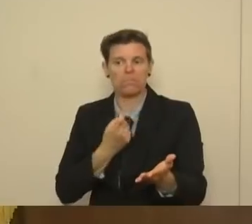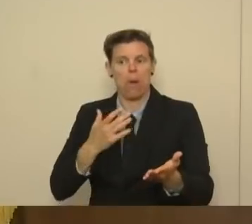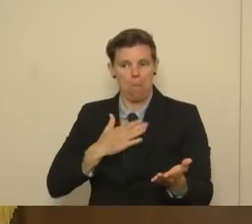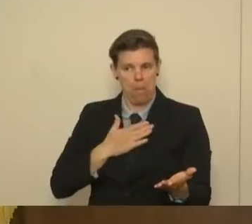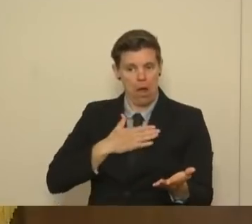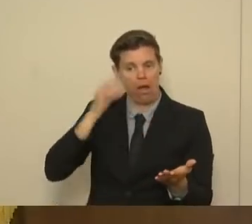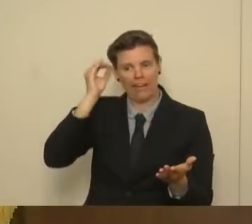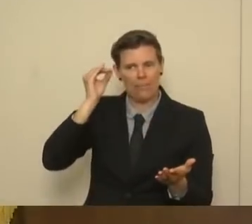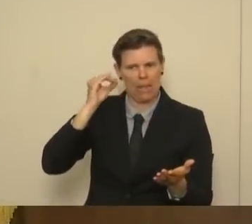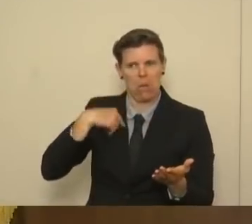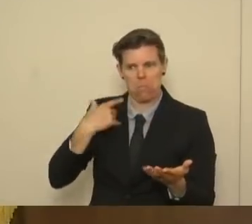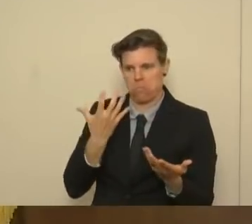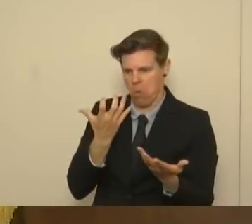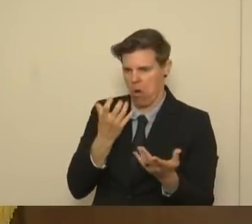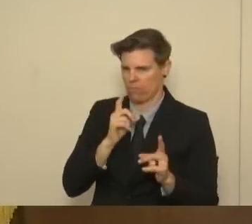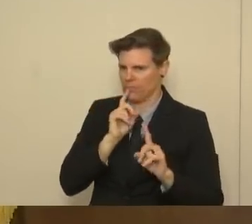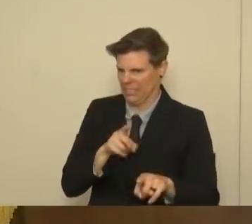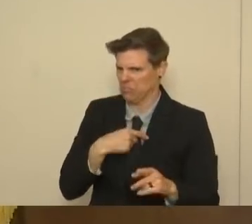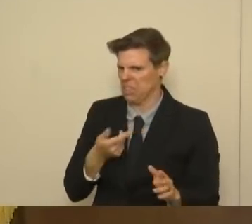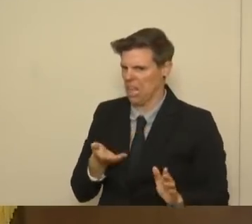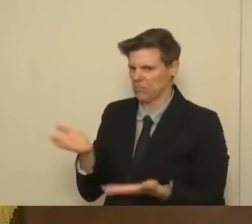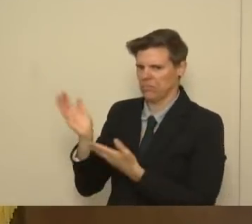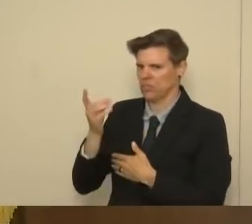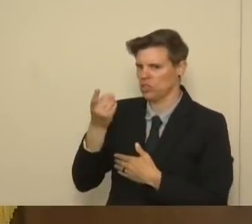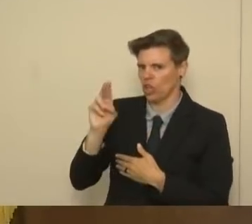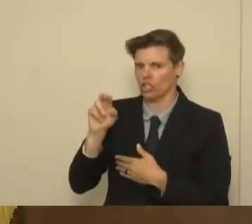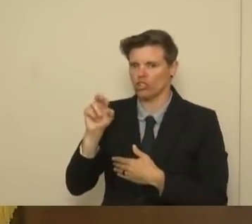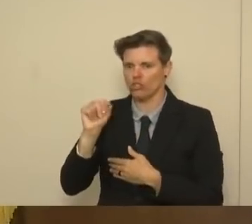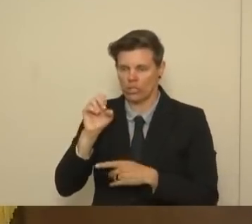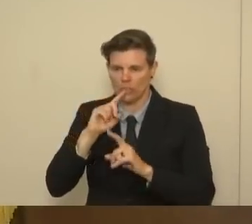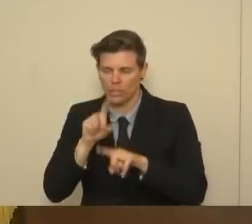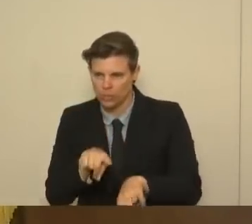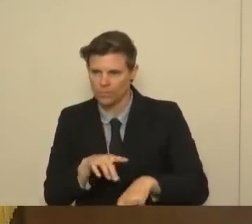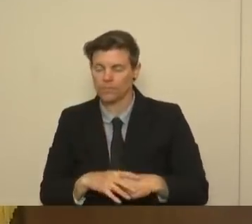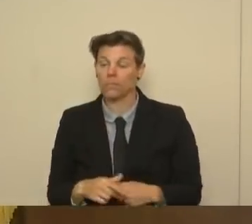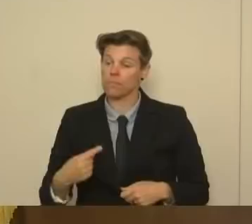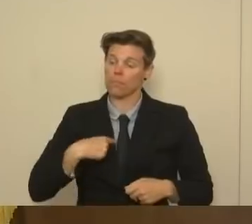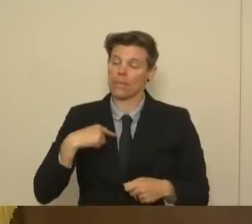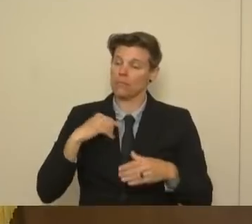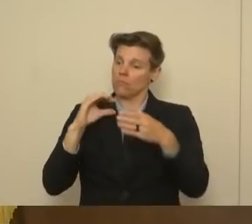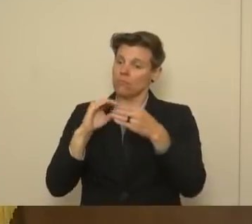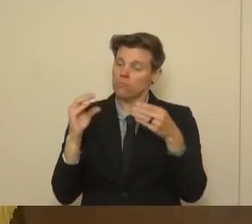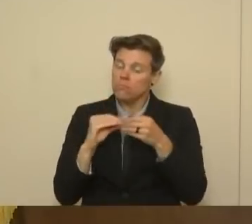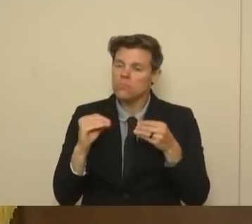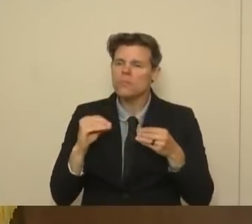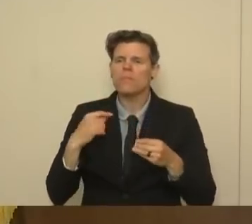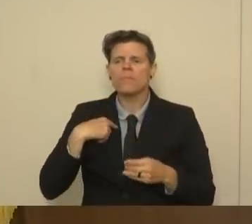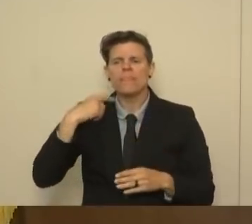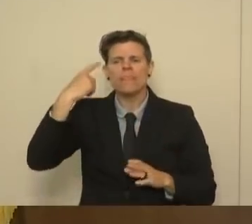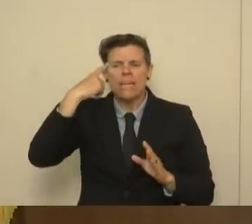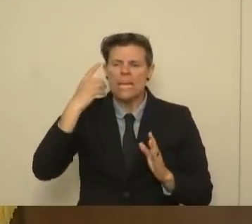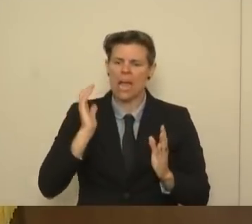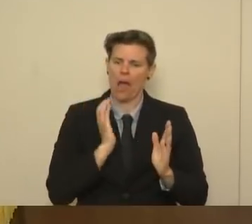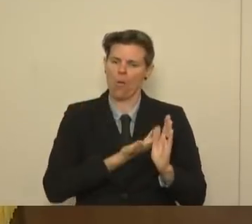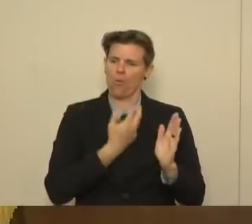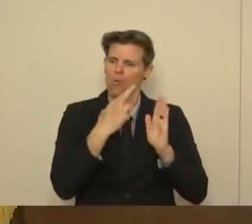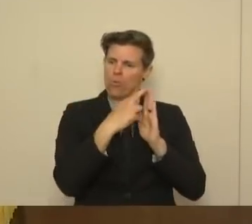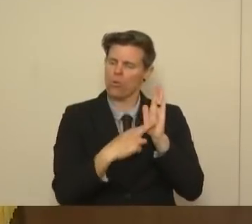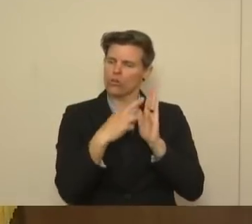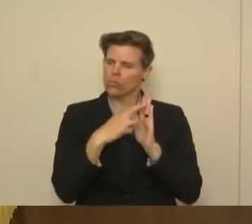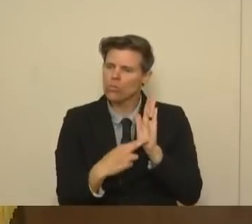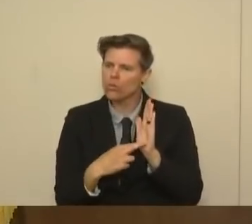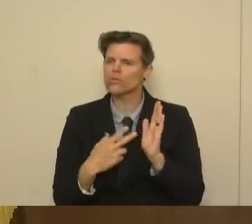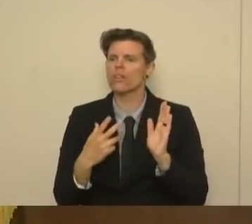purposely, but the way in which the guidance for reporting and not knowing enough about the virus, not knowing enough about we